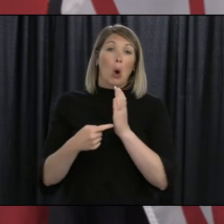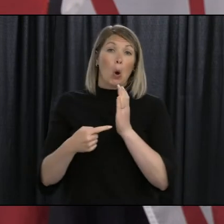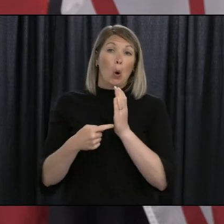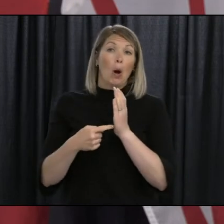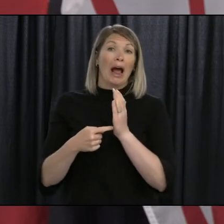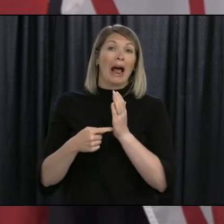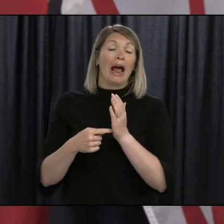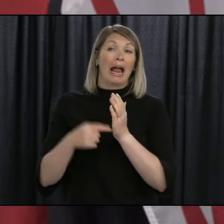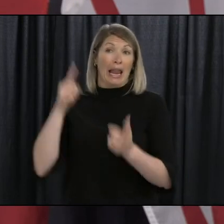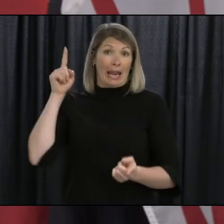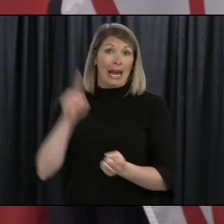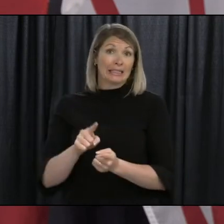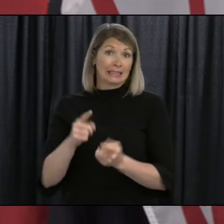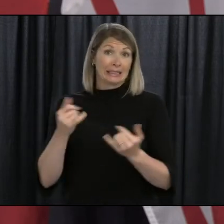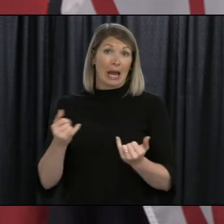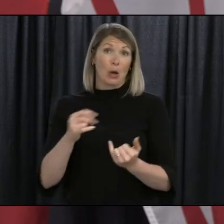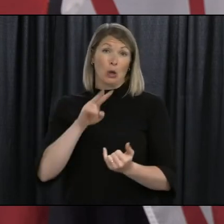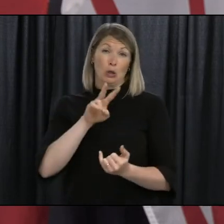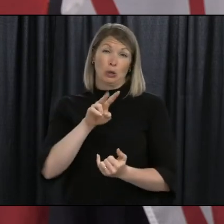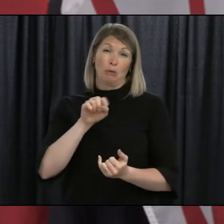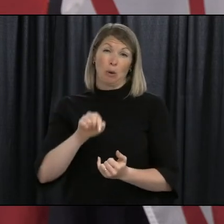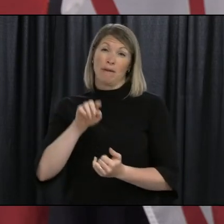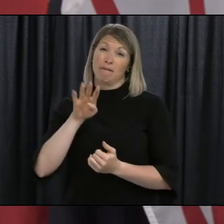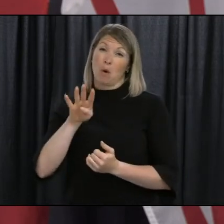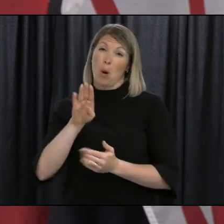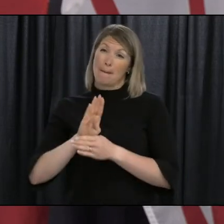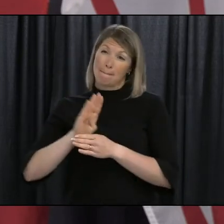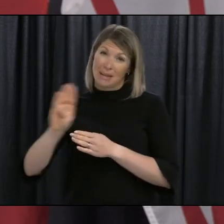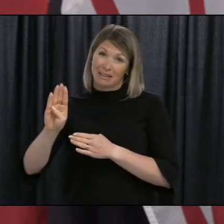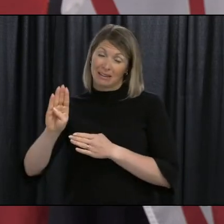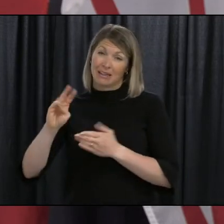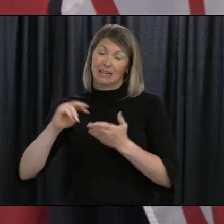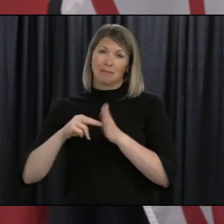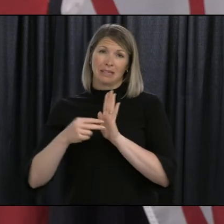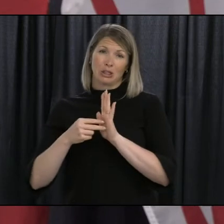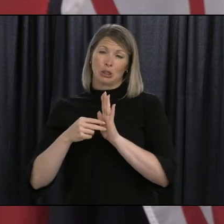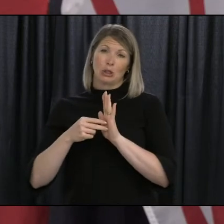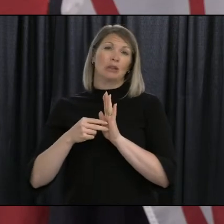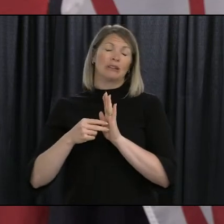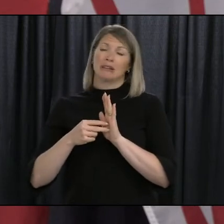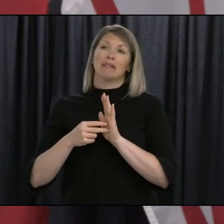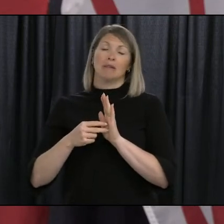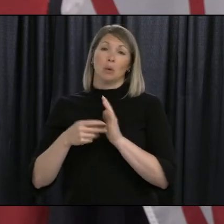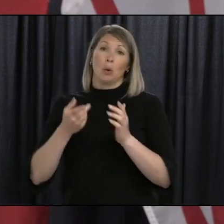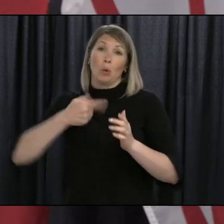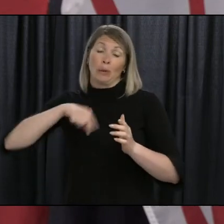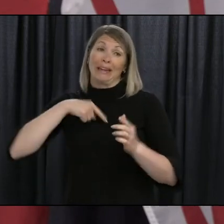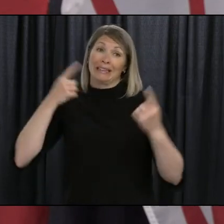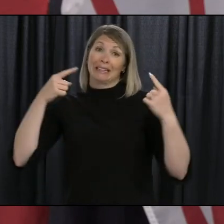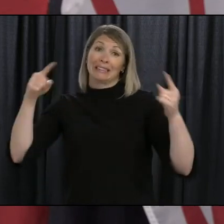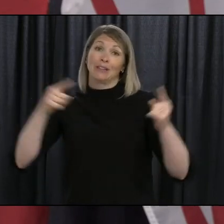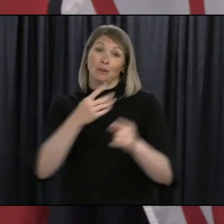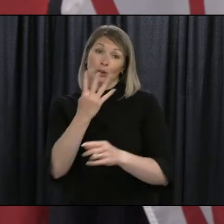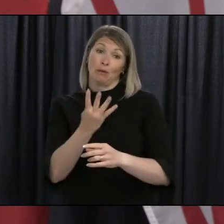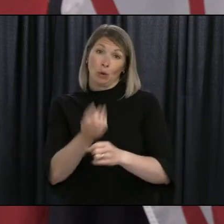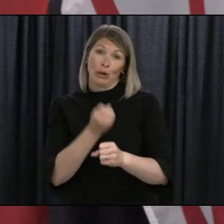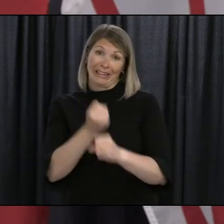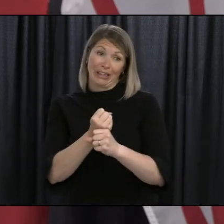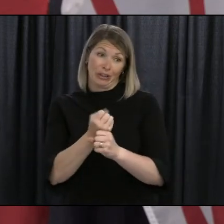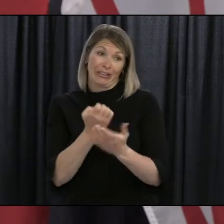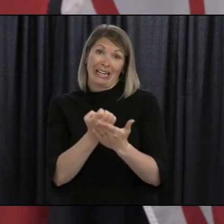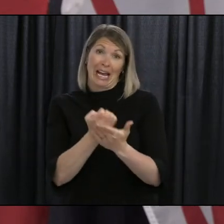2015-16 to less than $600 million last year. So the progress speaks for itself. In fact,